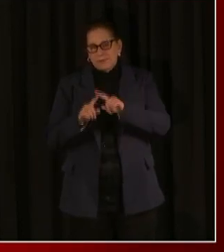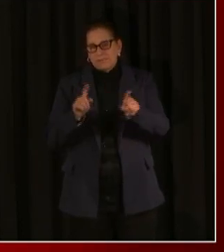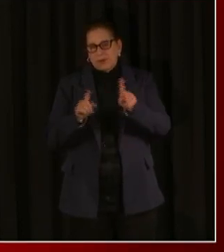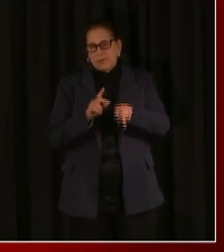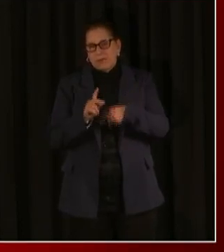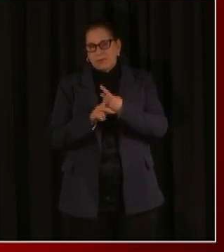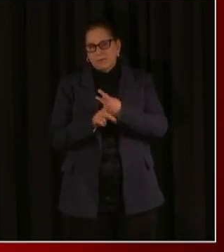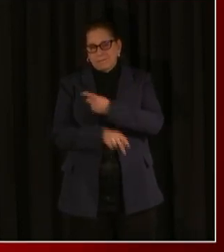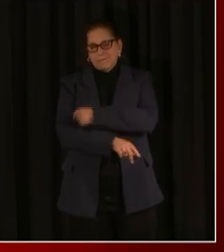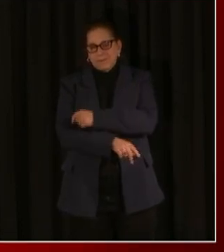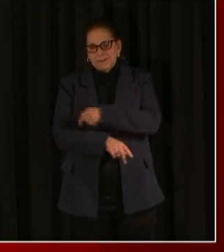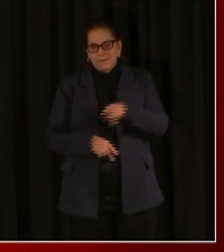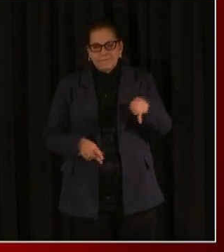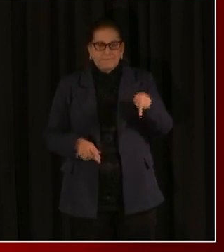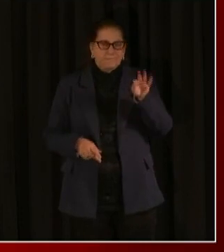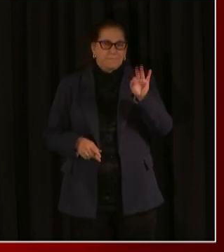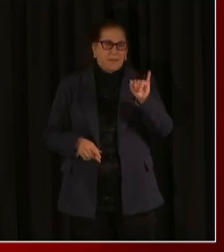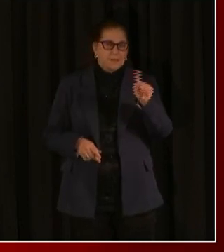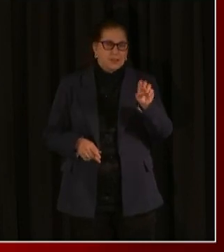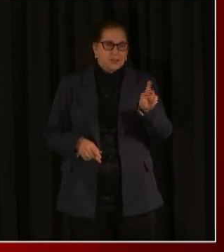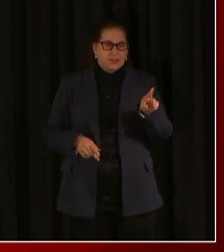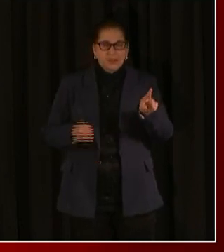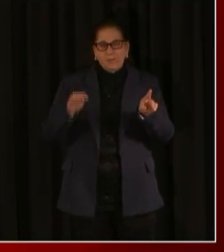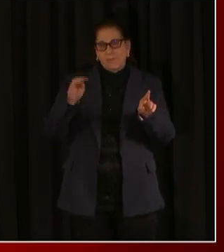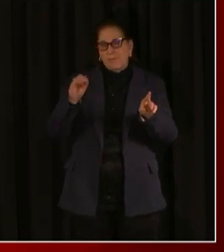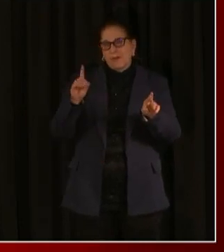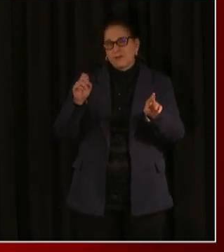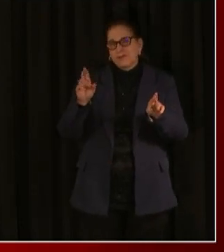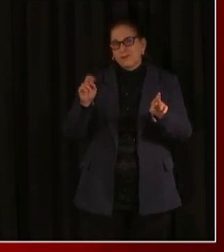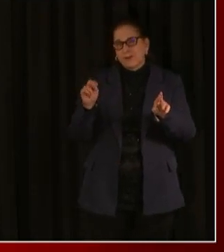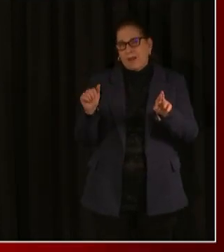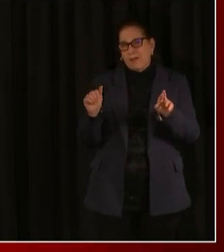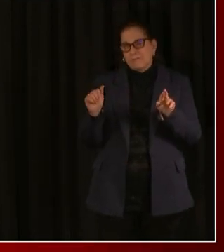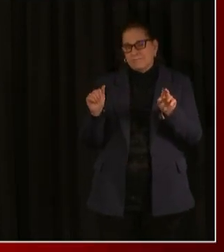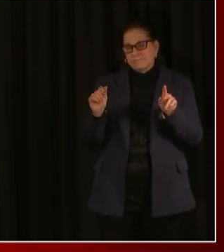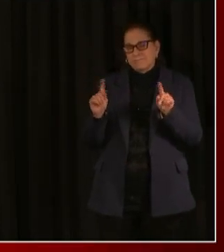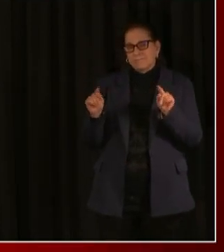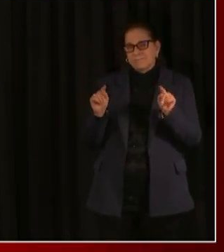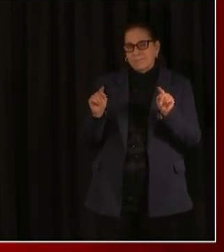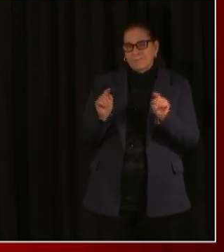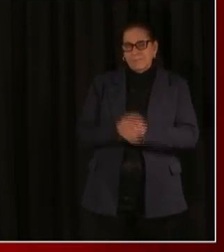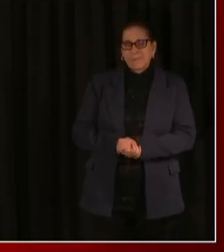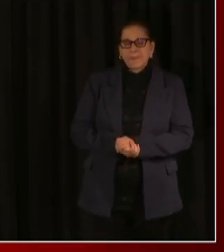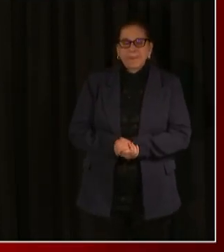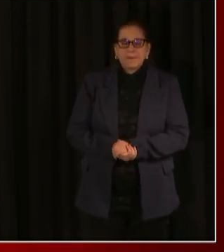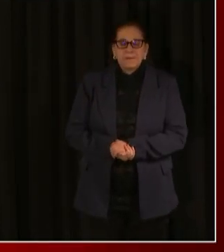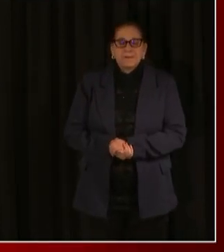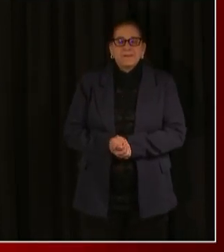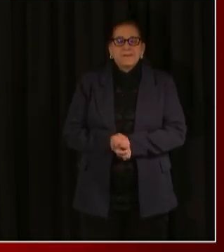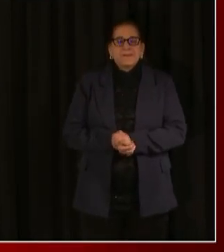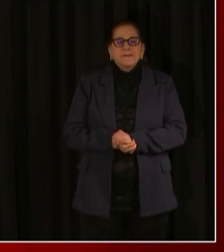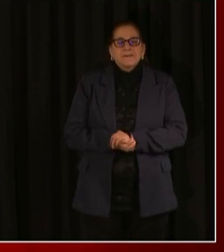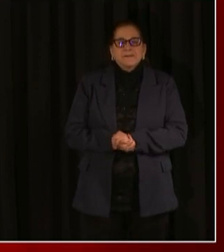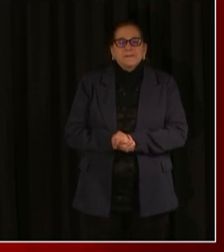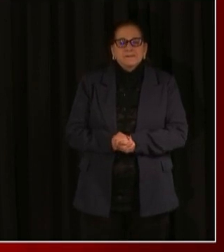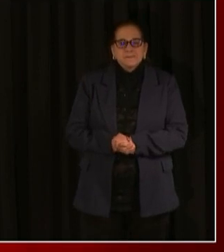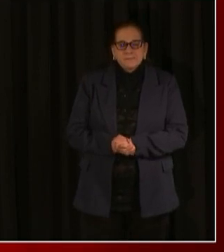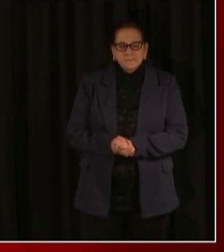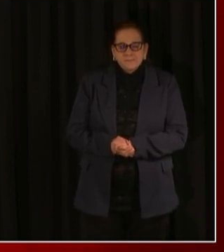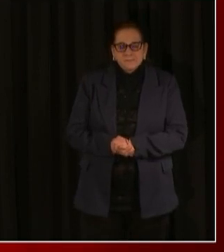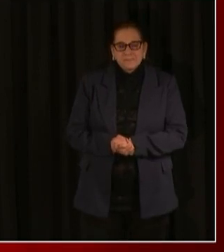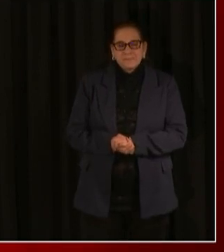available. That's the Pfizer, BioNTech, and the Moderna vaccines. They're both mRNA vaccines, so I'll talk a little bit more